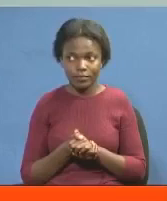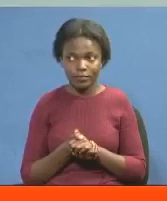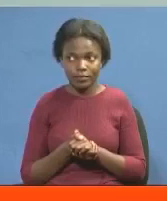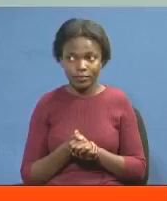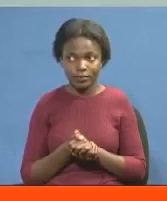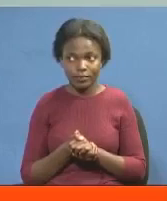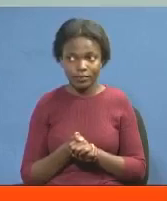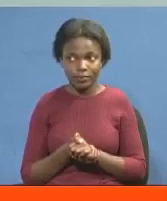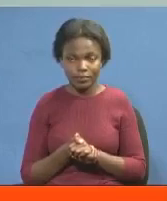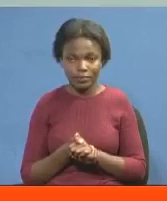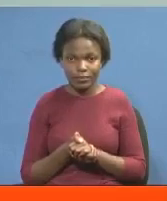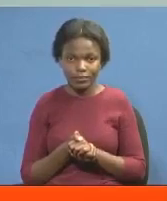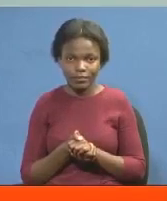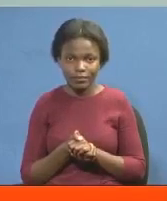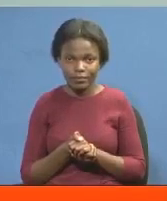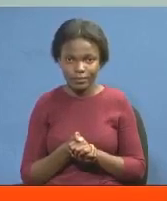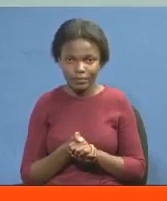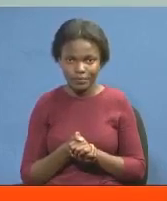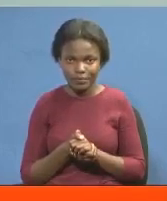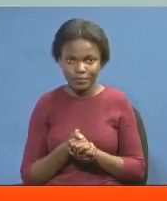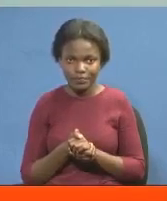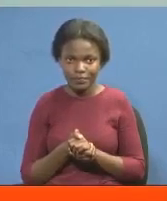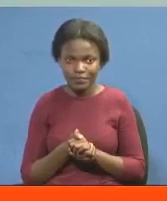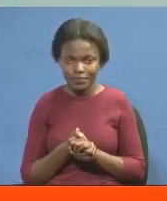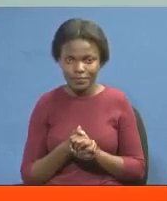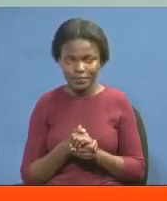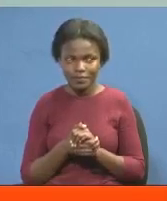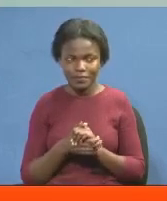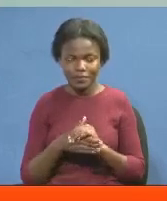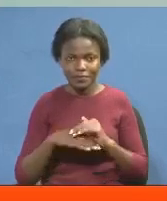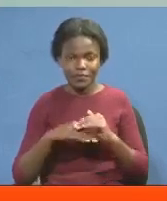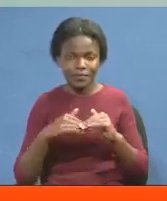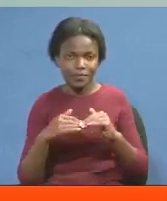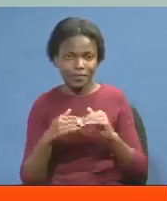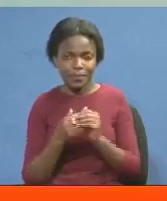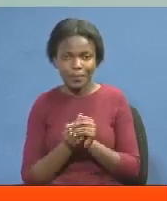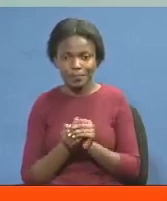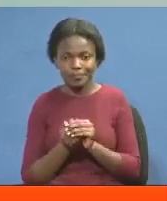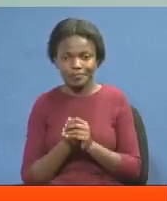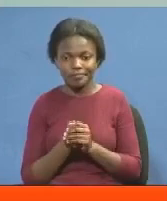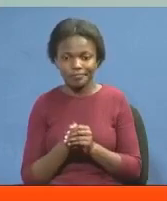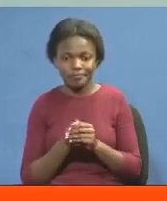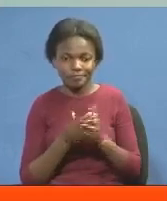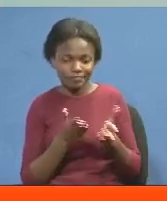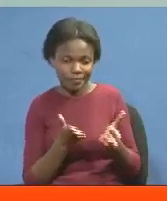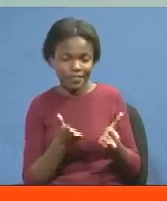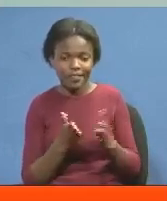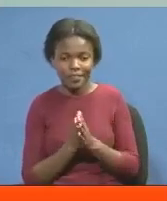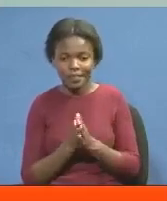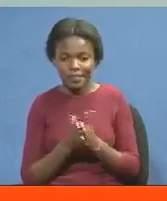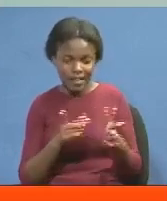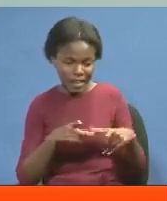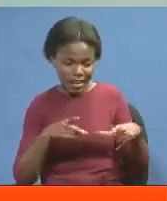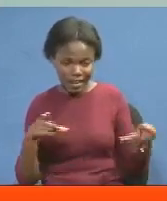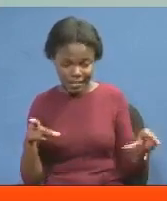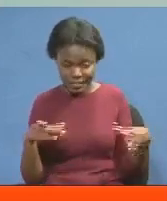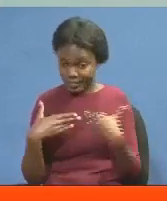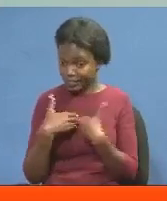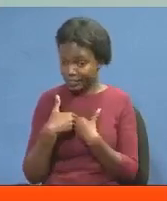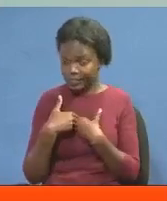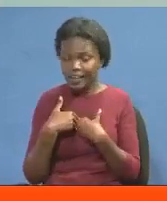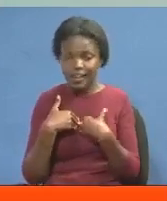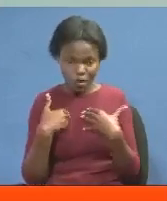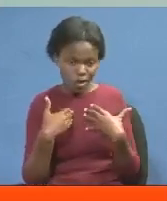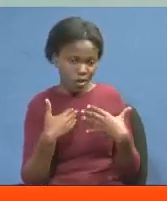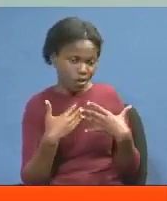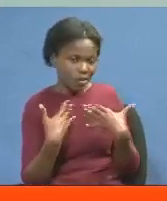conversation is getting really interesting. The Masai came from heaven. Uh-huh. And here we are. We have bought lands. We have